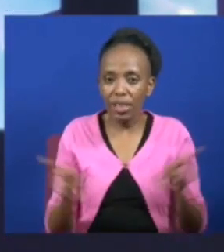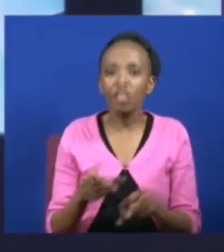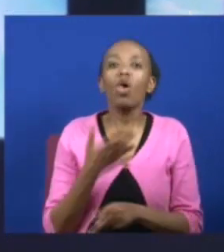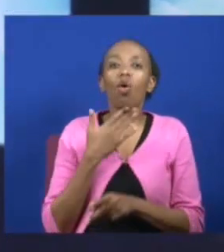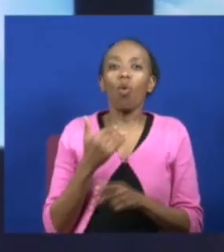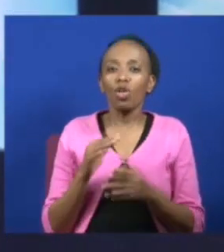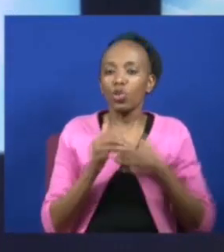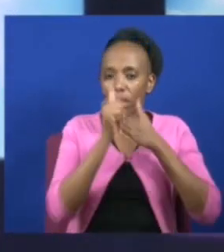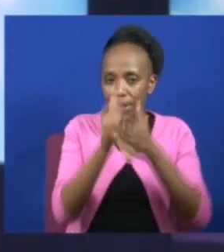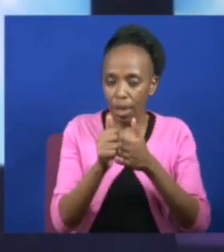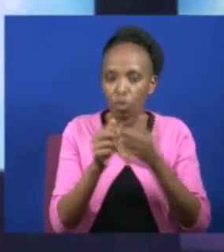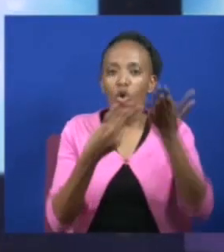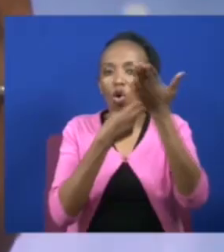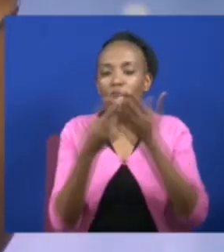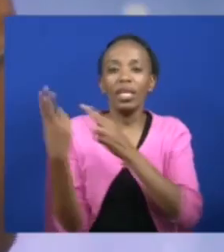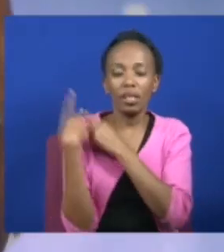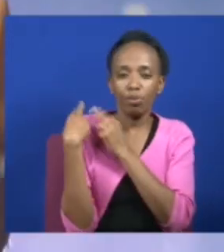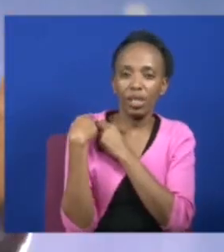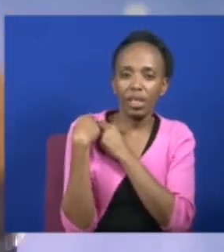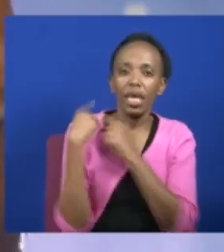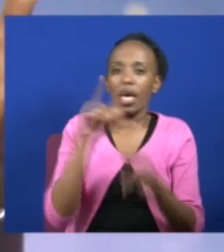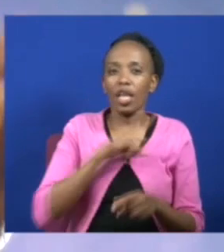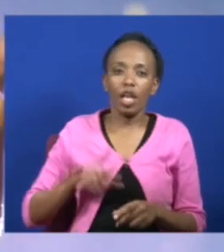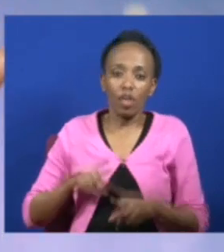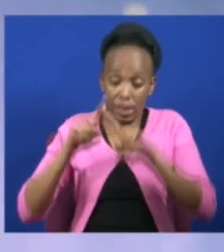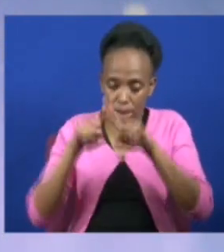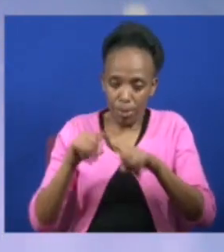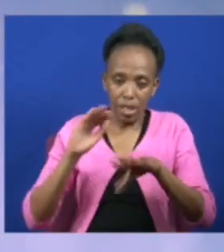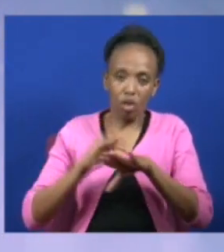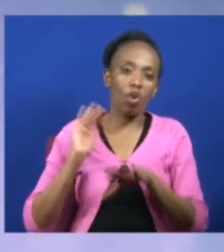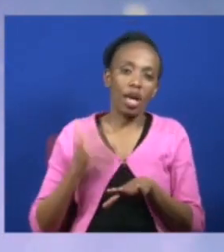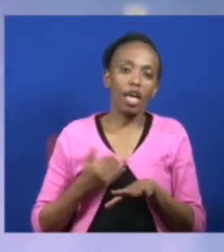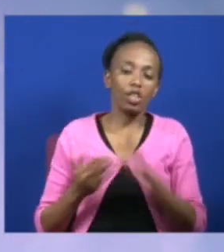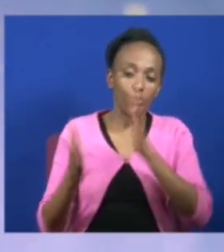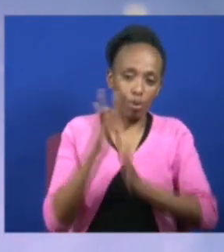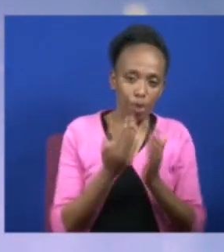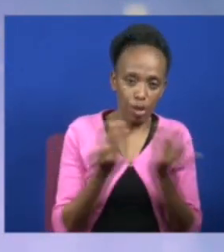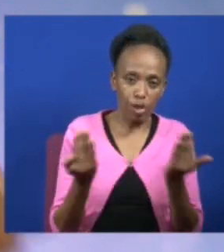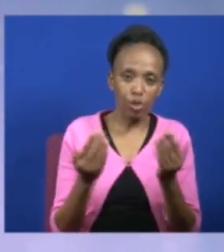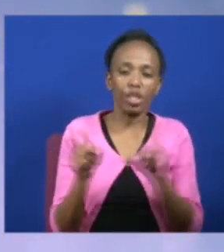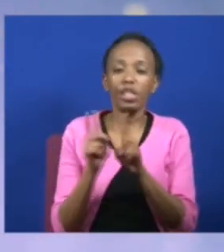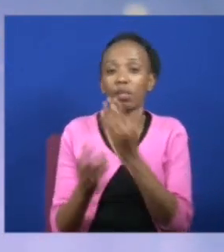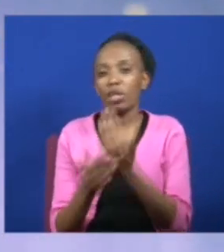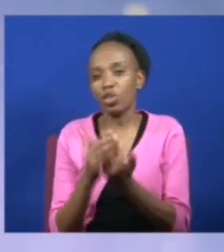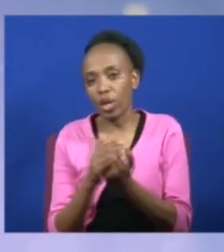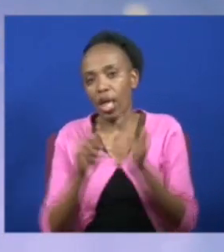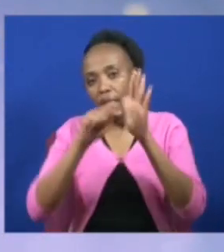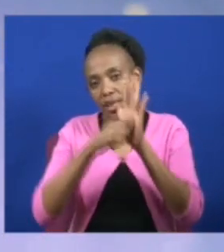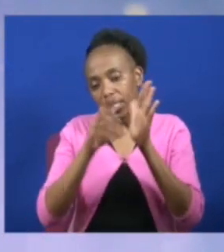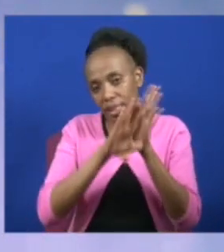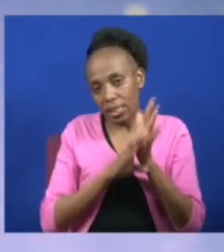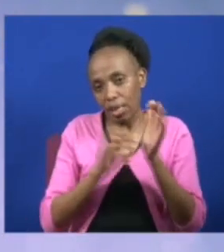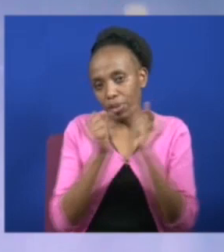to divine assignments. And it's depending on us as parents to prepare them and to nurture them.